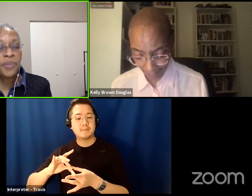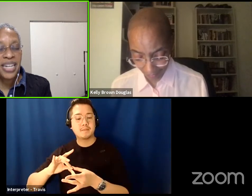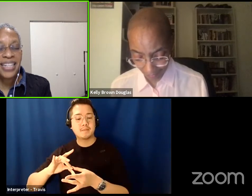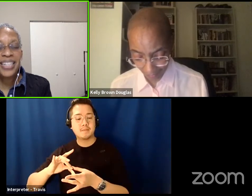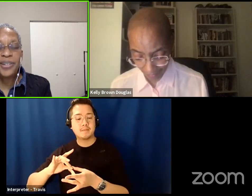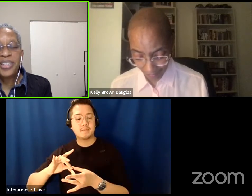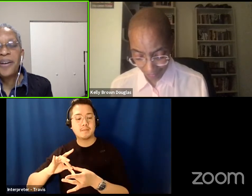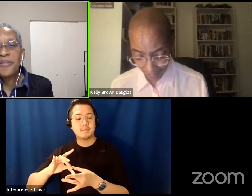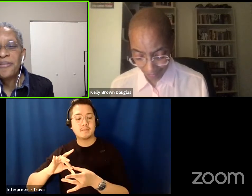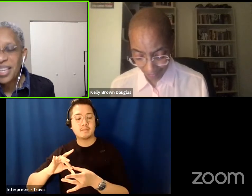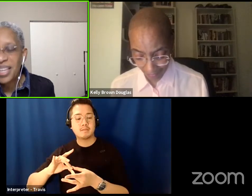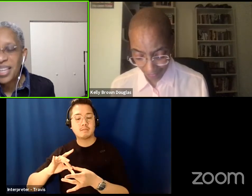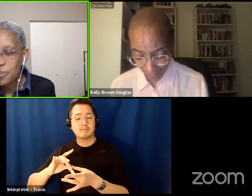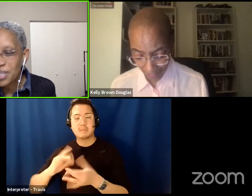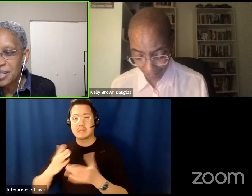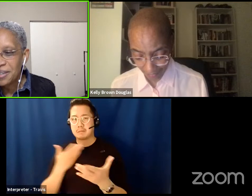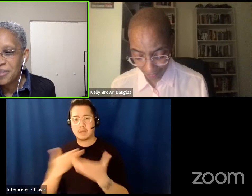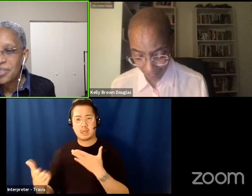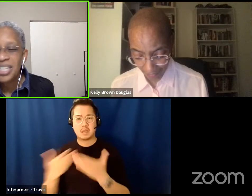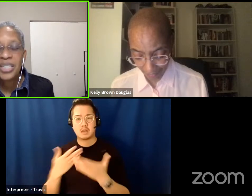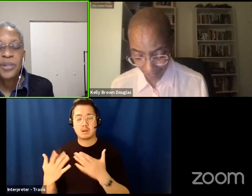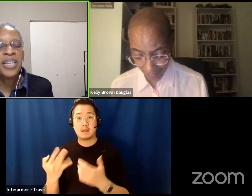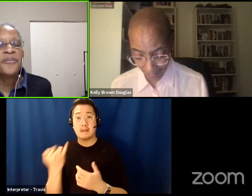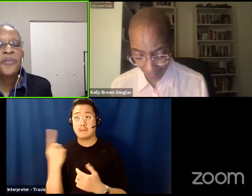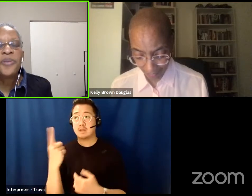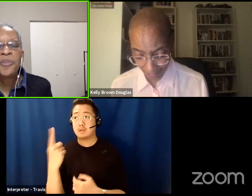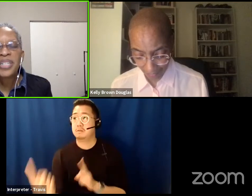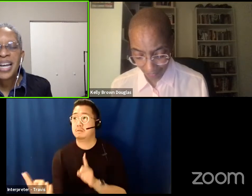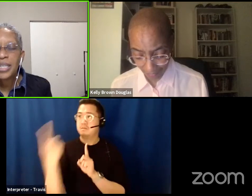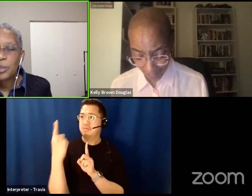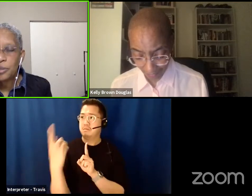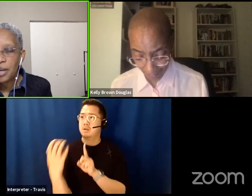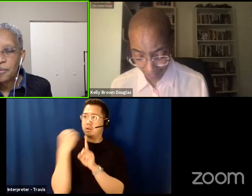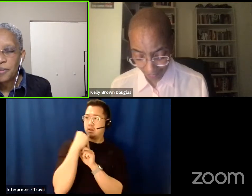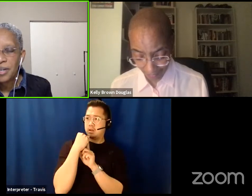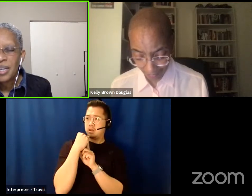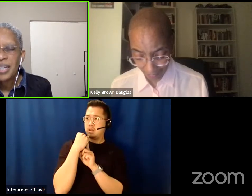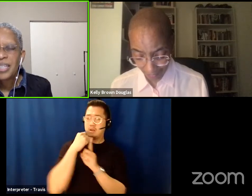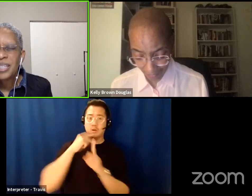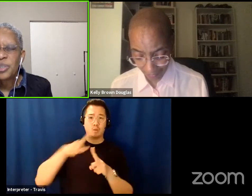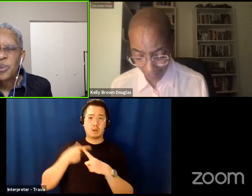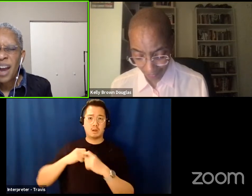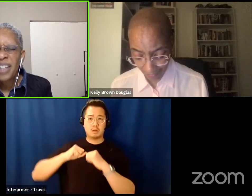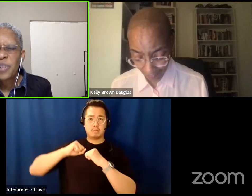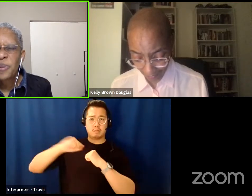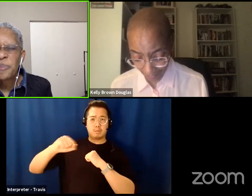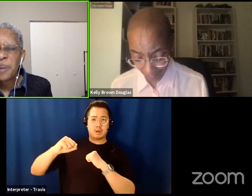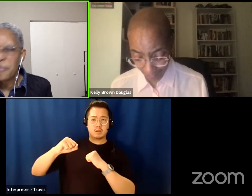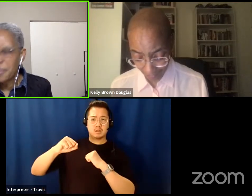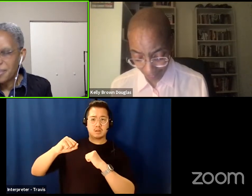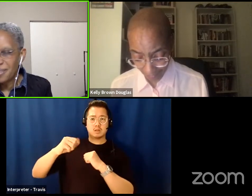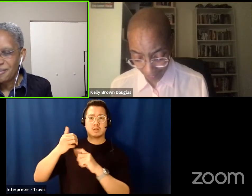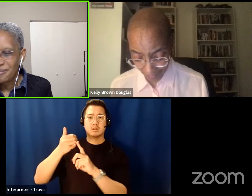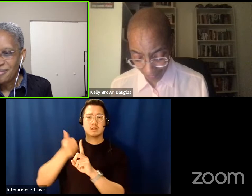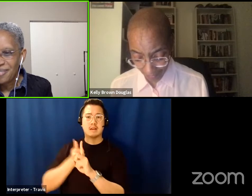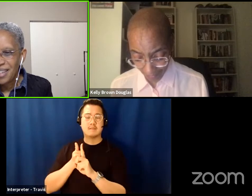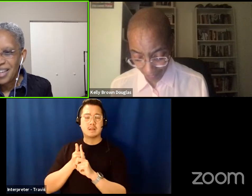even when protecting yourself, if that's what you need to do, even when protecting yourself, to try to